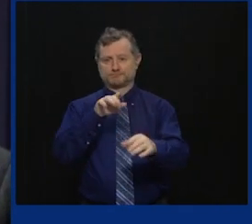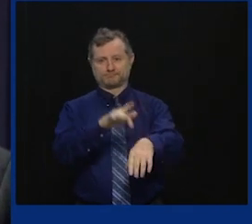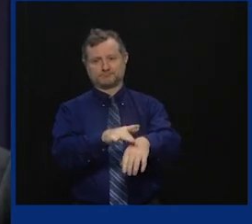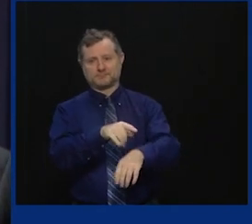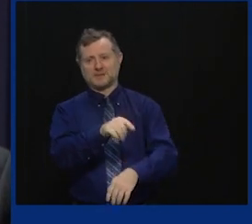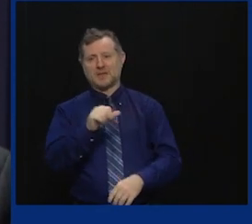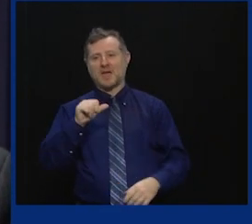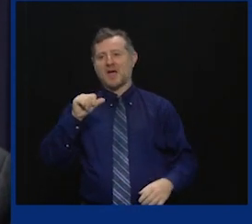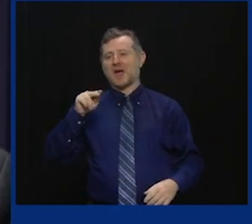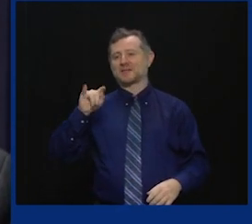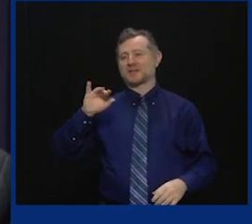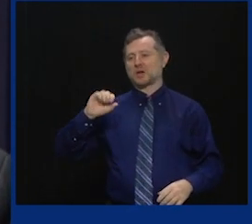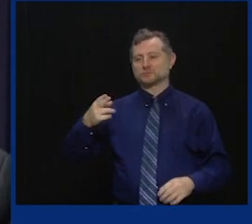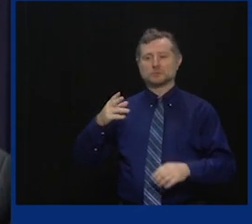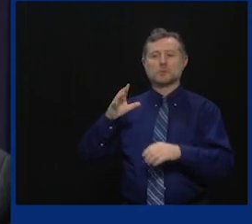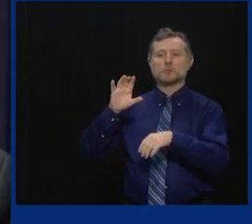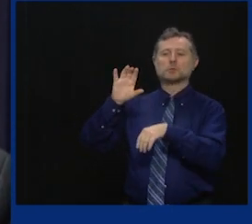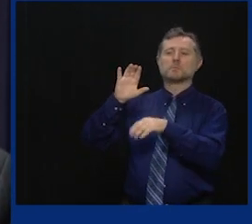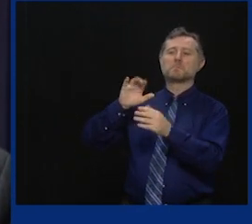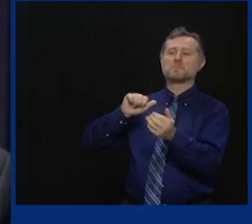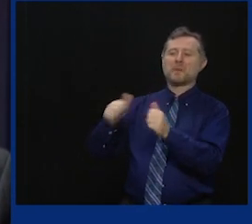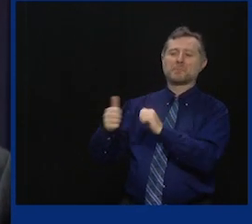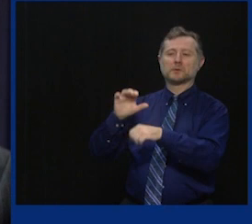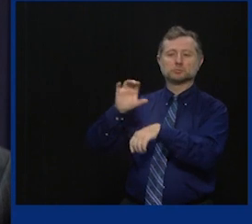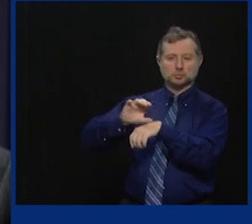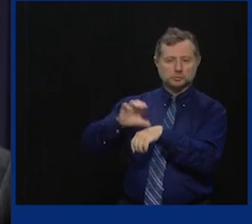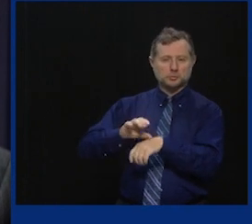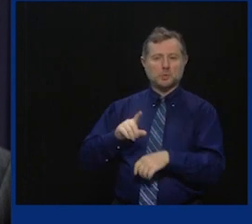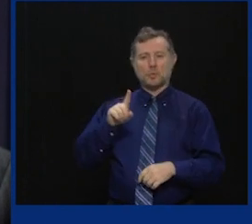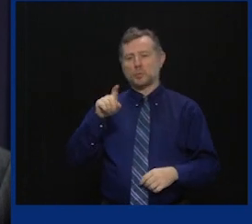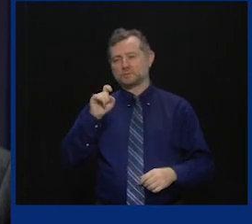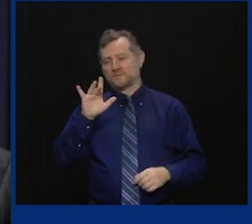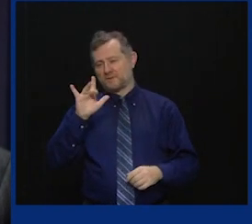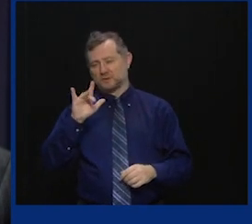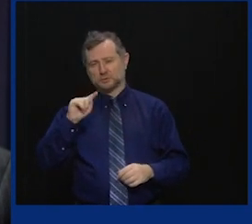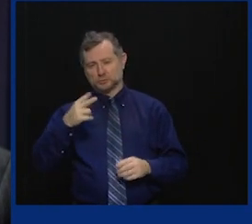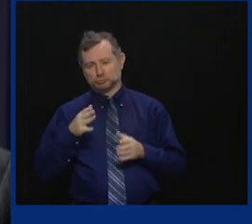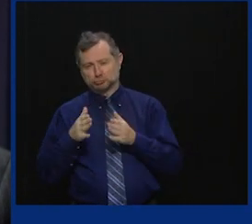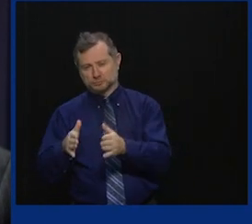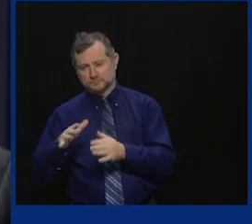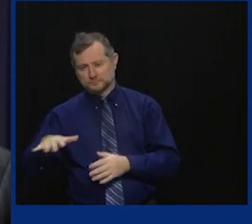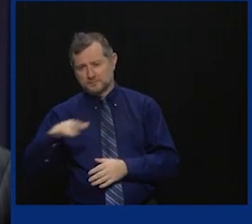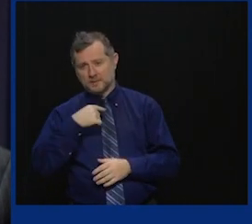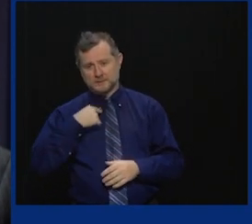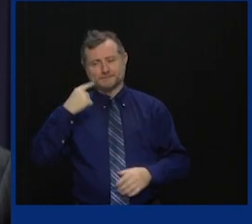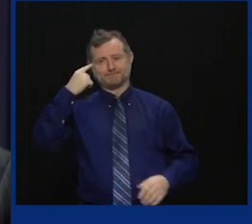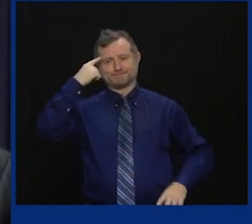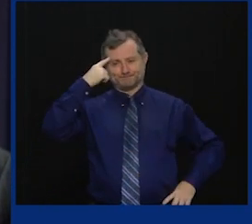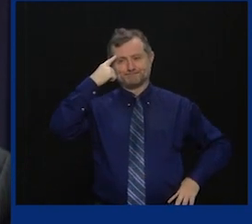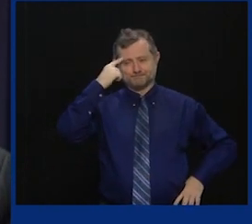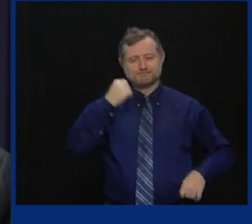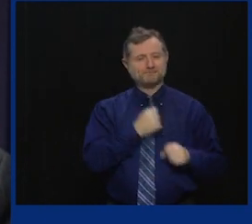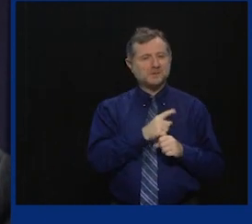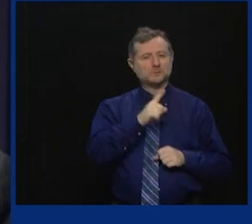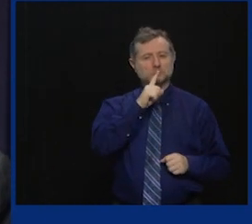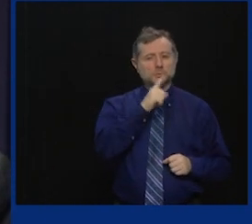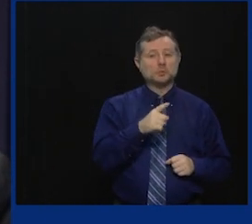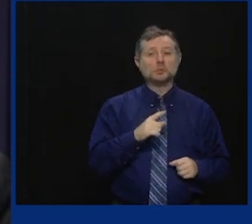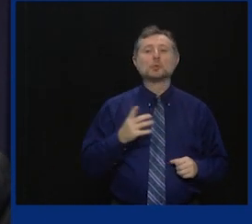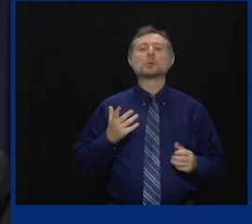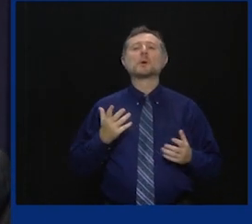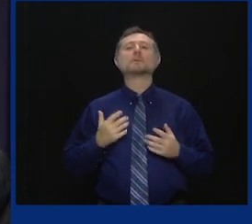Street, and I said, I want to make sure I do two things as your senator. One of